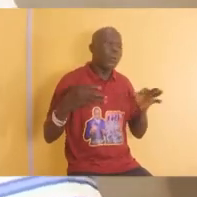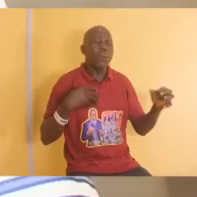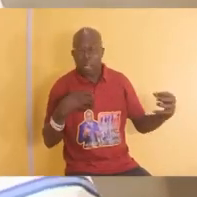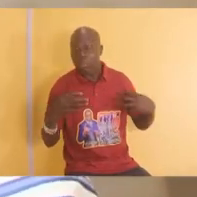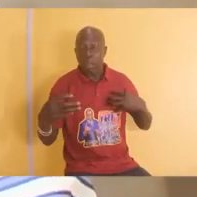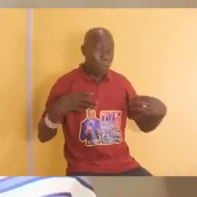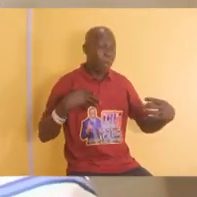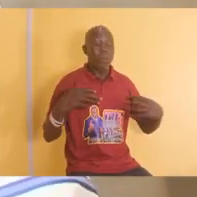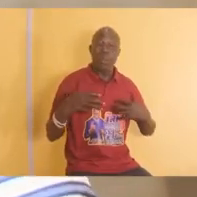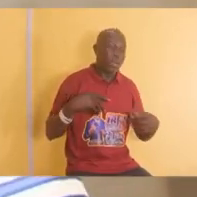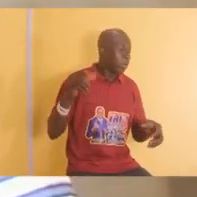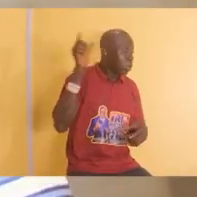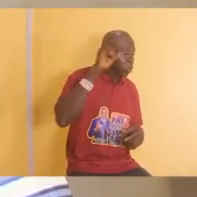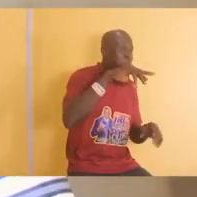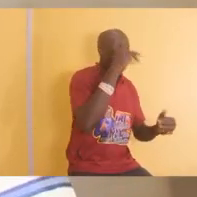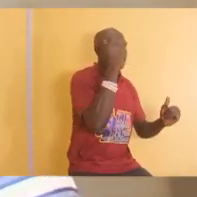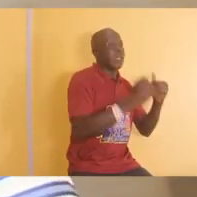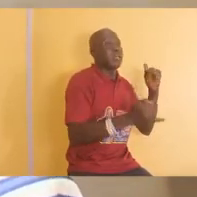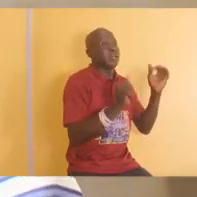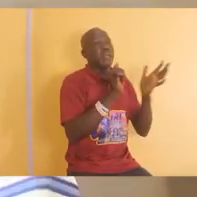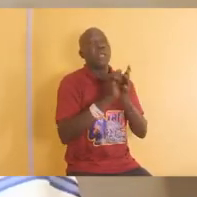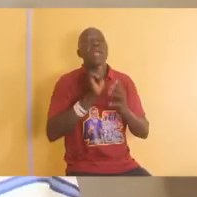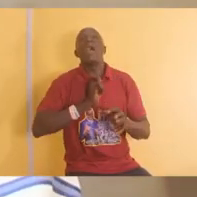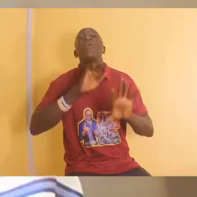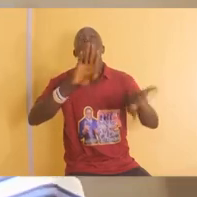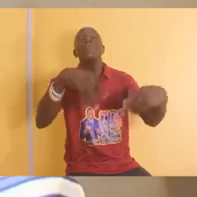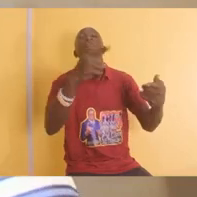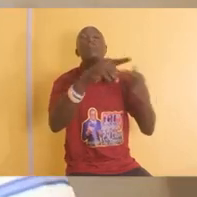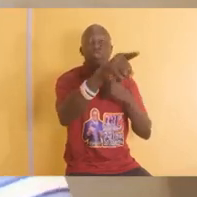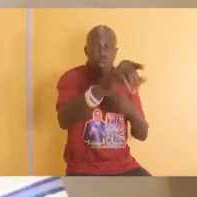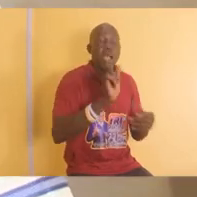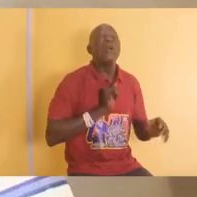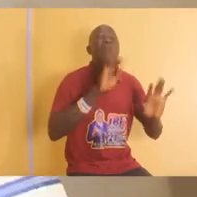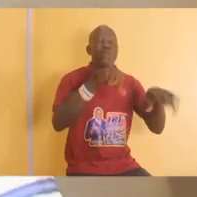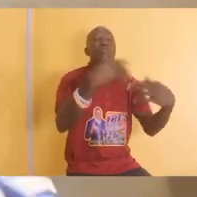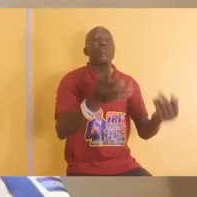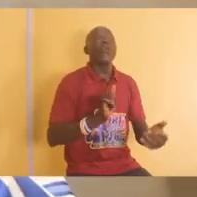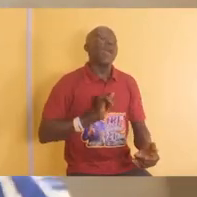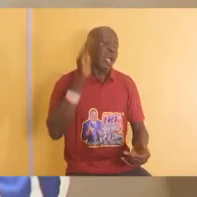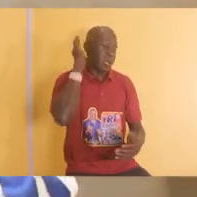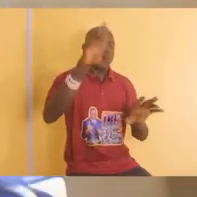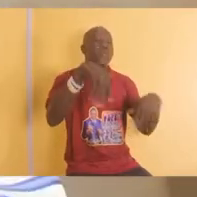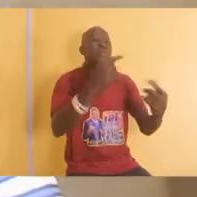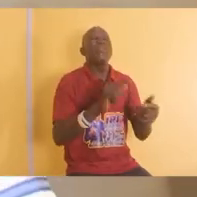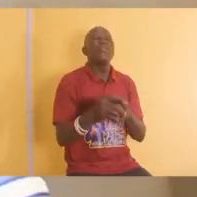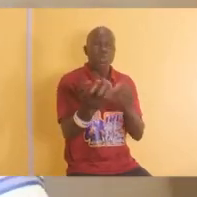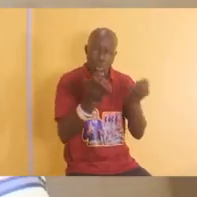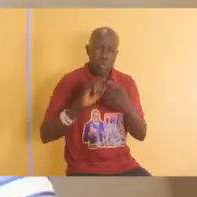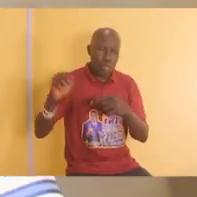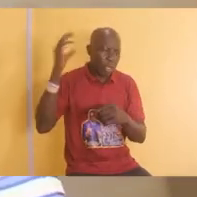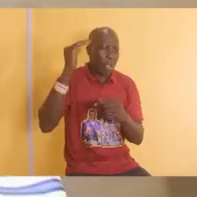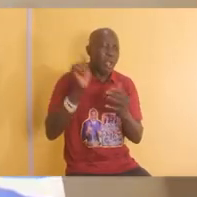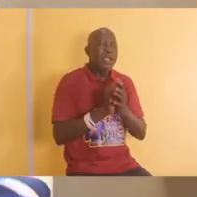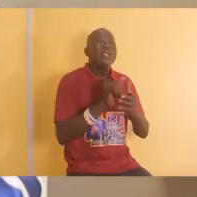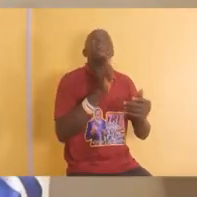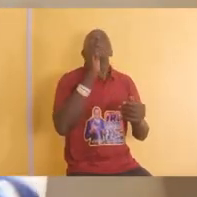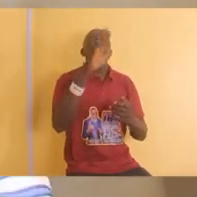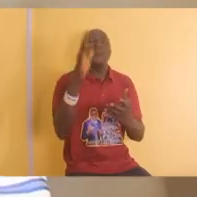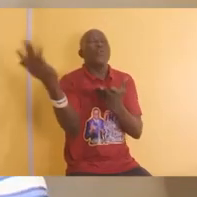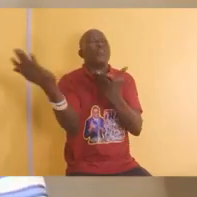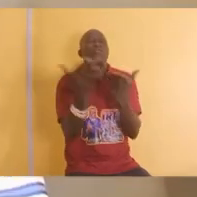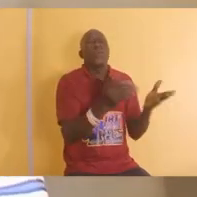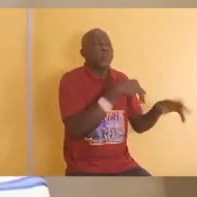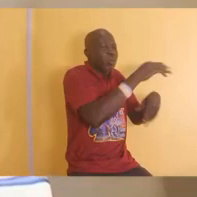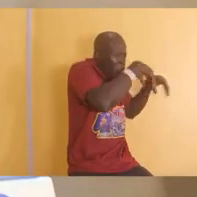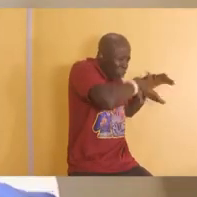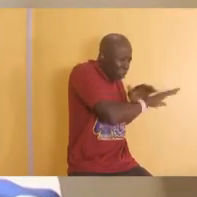me? He begins to tell me. But leave it to me. Mikael. He said, I'll give you. I'll give you. He wants to hear me. What the lock away? And he went to